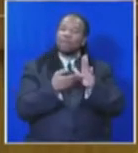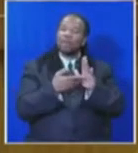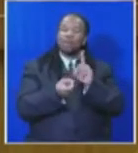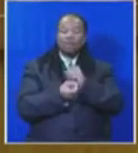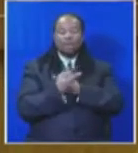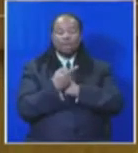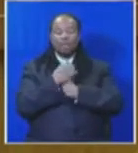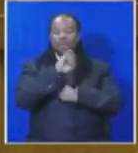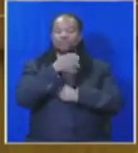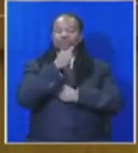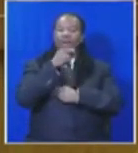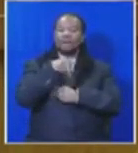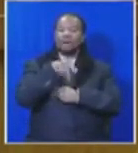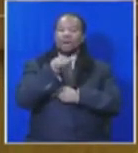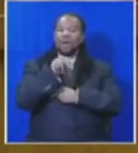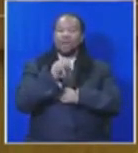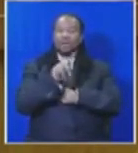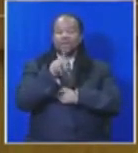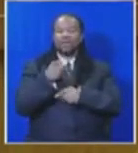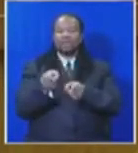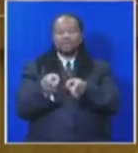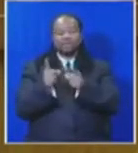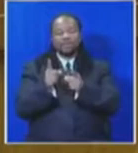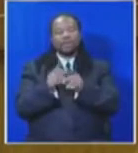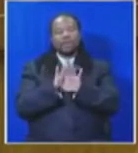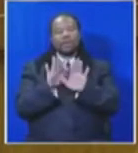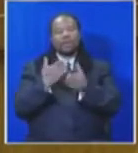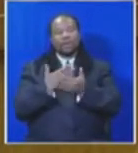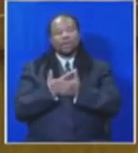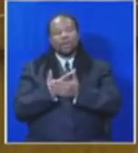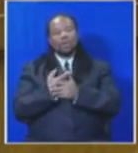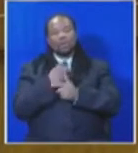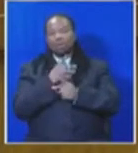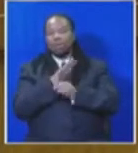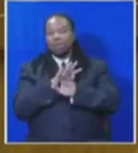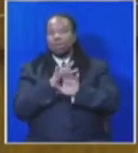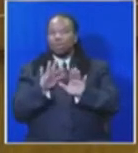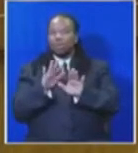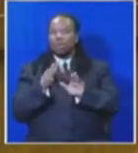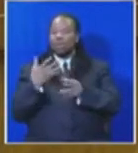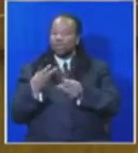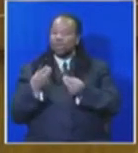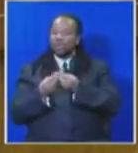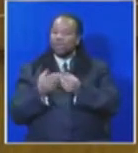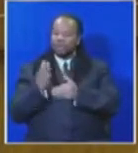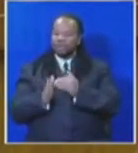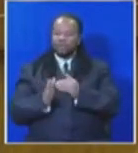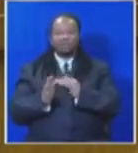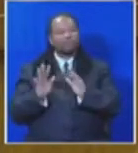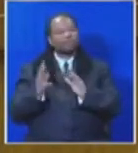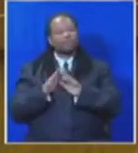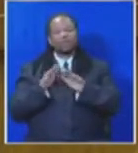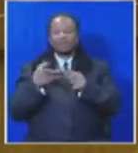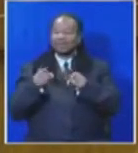Japan taught that the risks which were regarded as totally unlikely are not completely so. When a highly developed